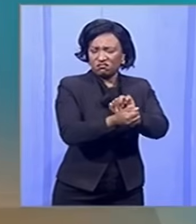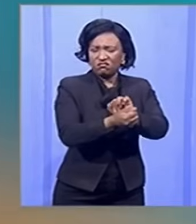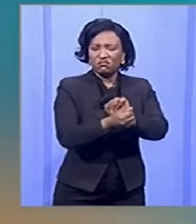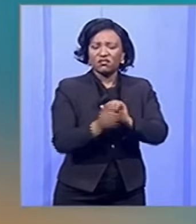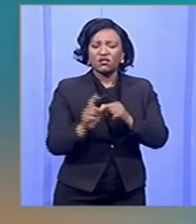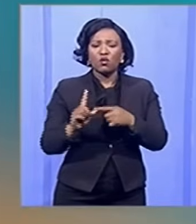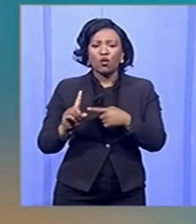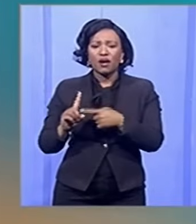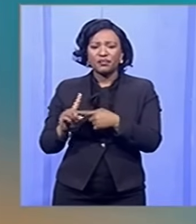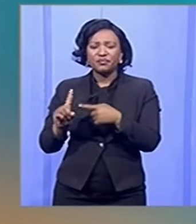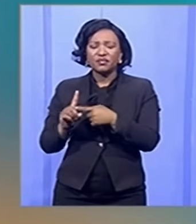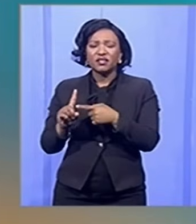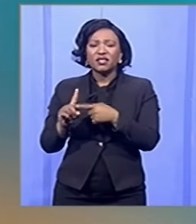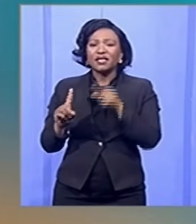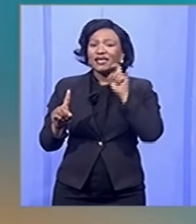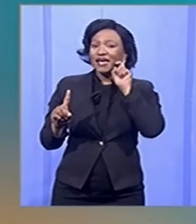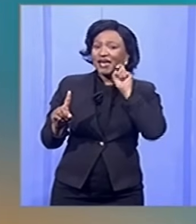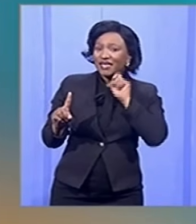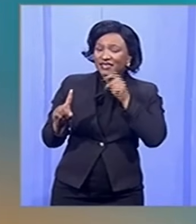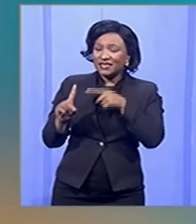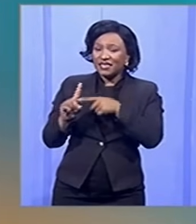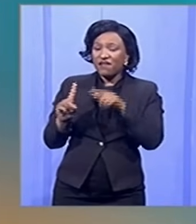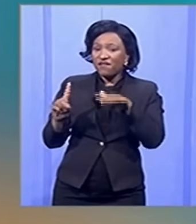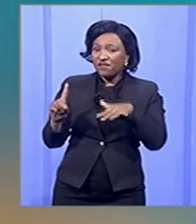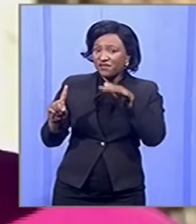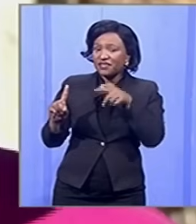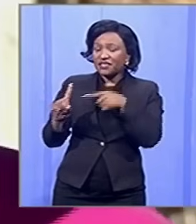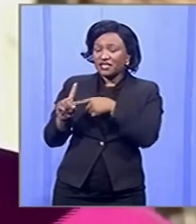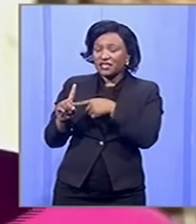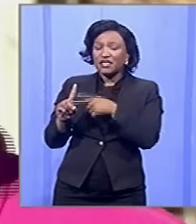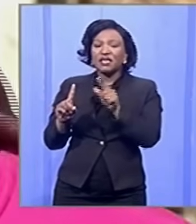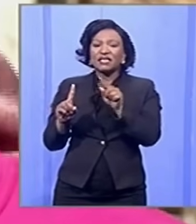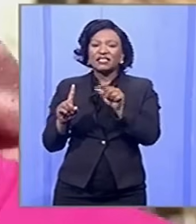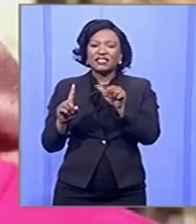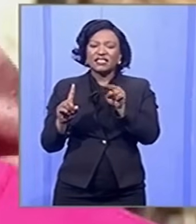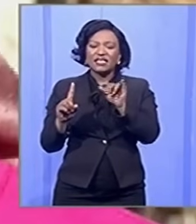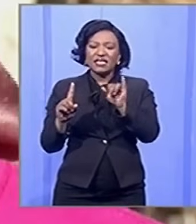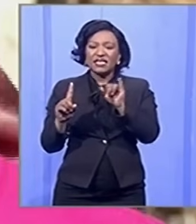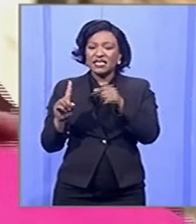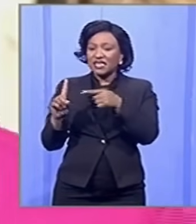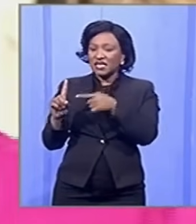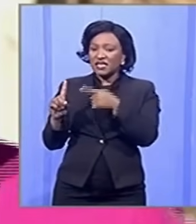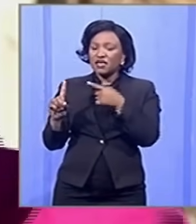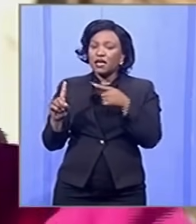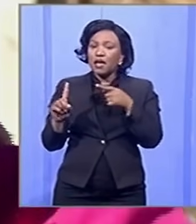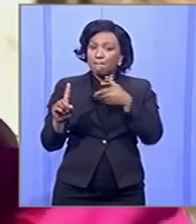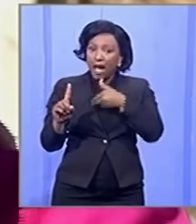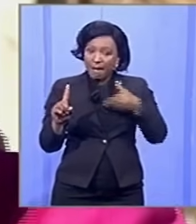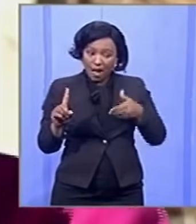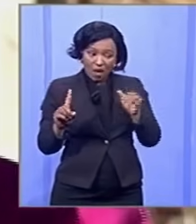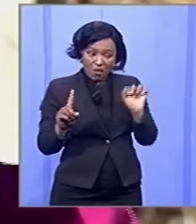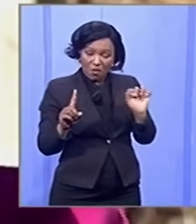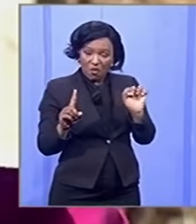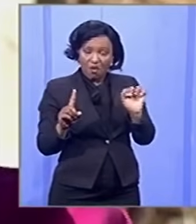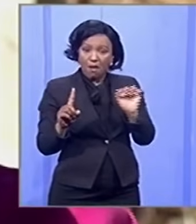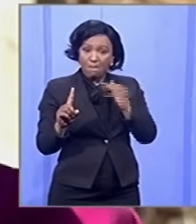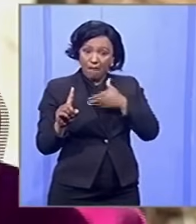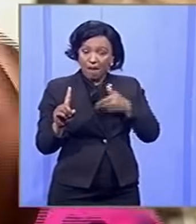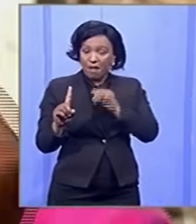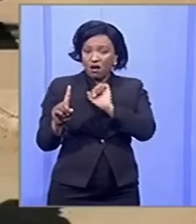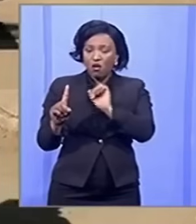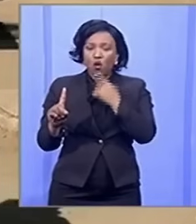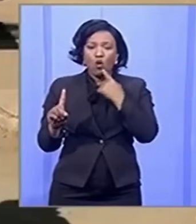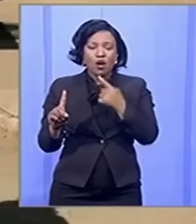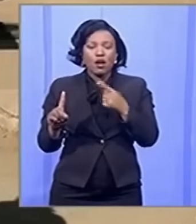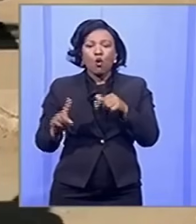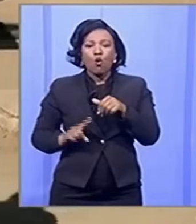Top ya dilemo di 15. Mme wa mofu o re moradi wa hae o ne a sa kgone ho tsamaya, ho ja le ho